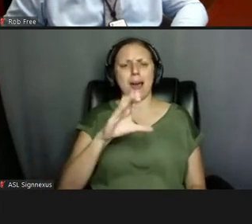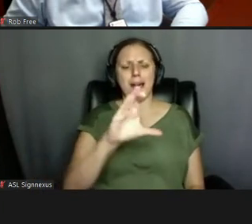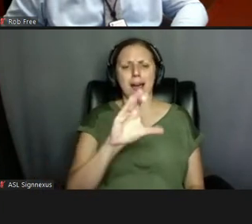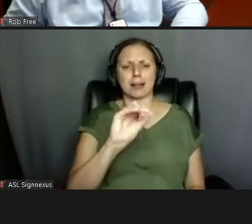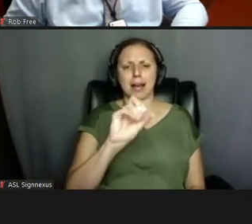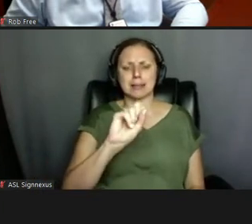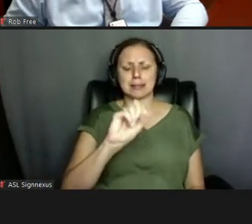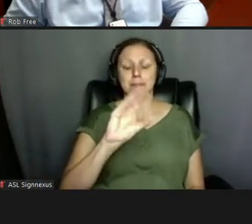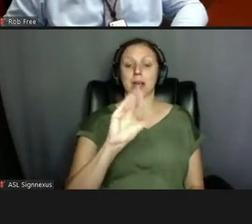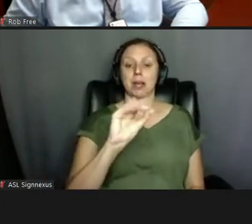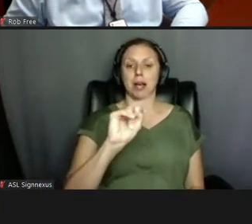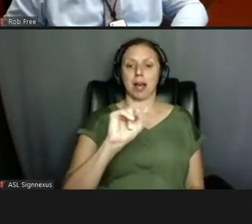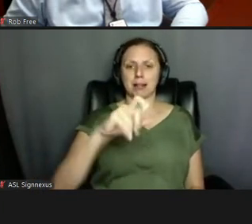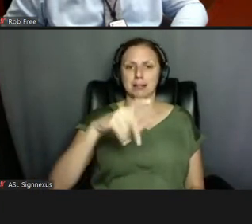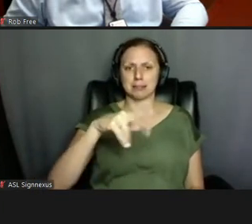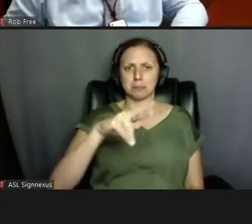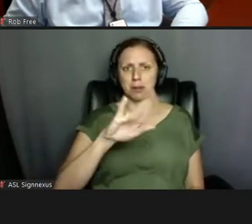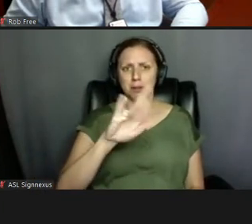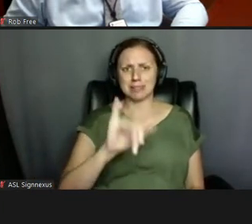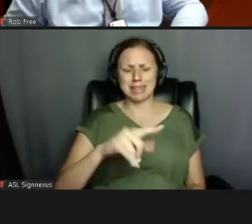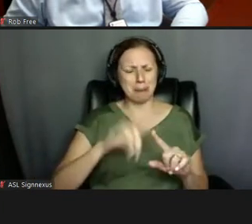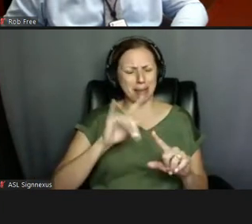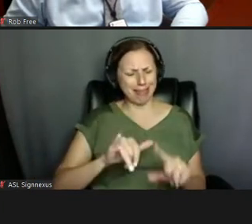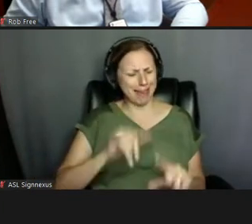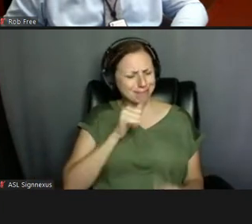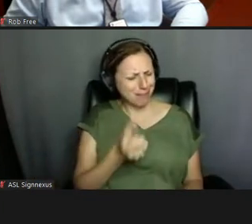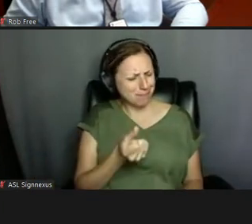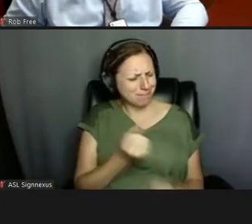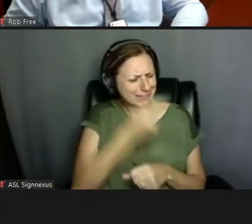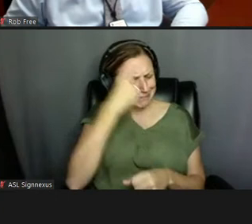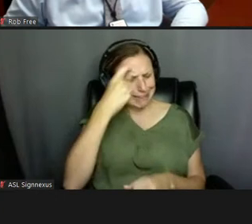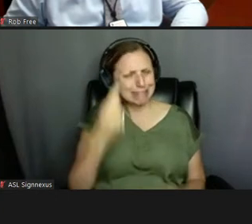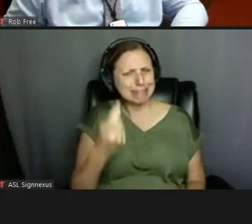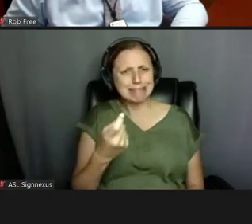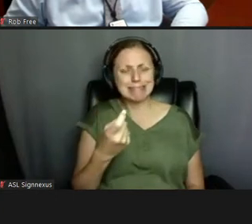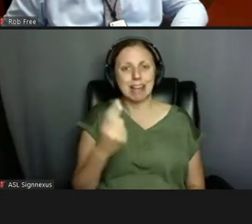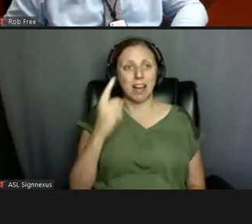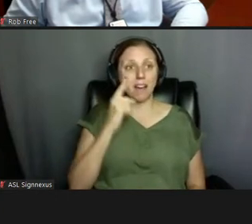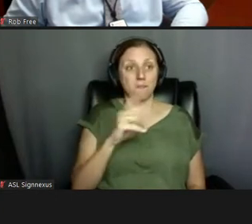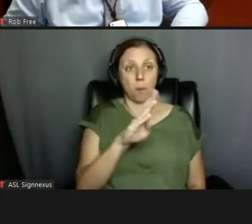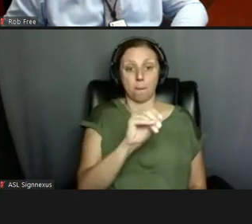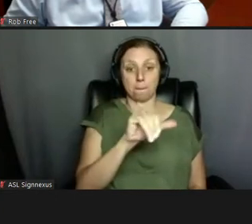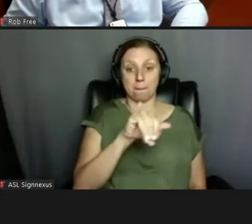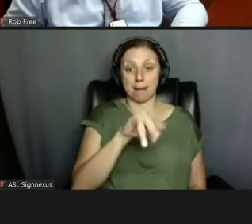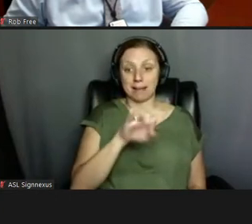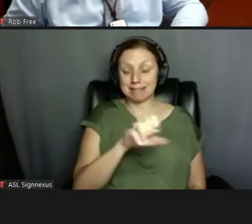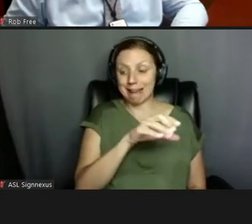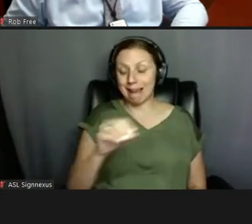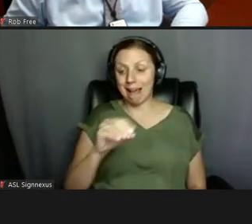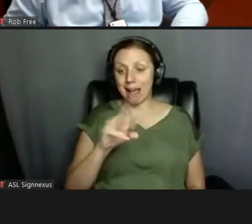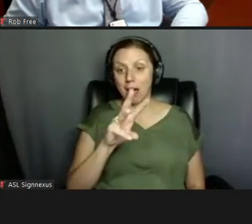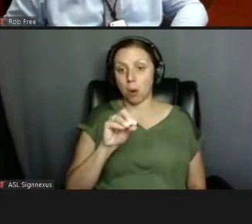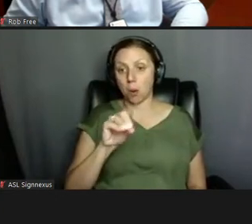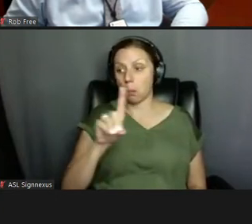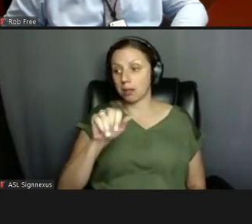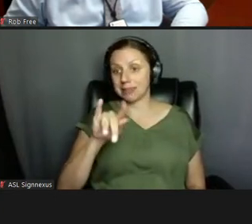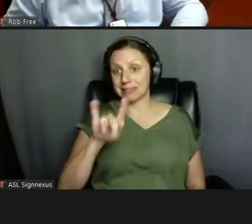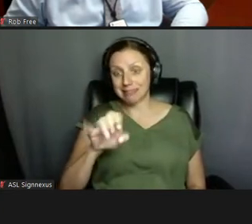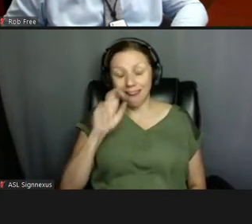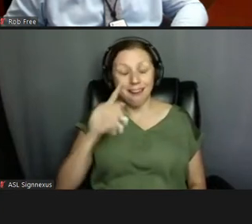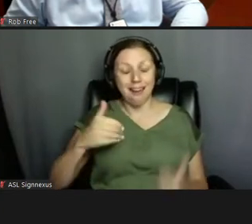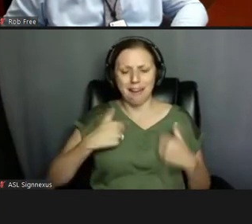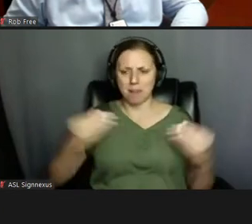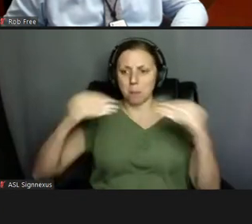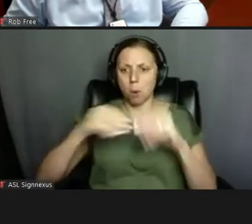with you. So just, you know, the increase for Bayside and Woodside getting all these trains is very puzzling to me. You